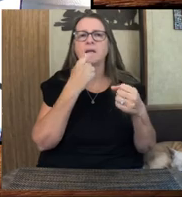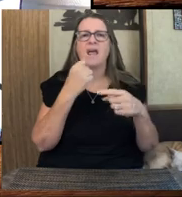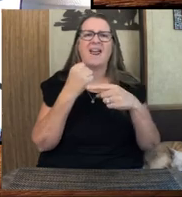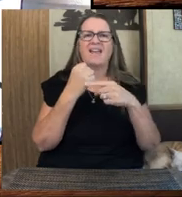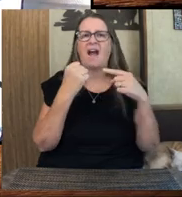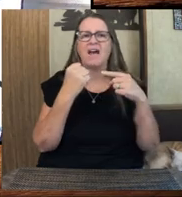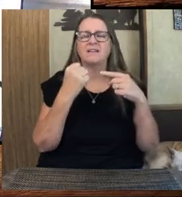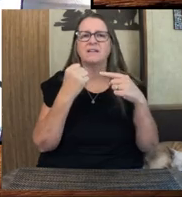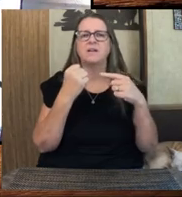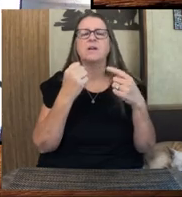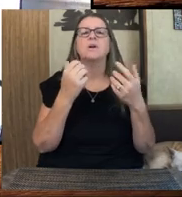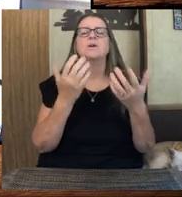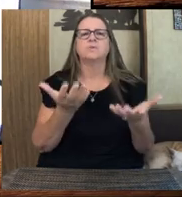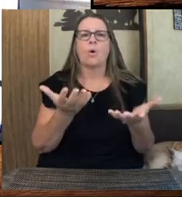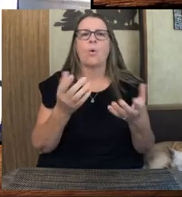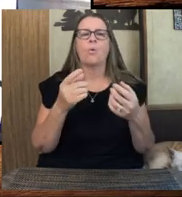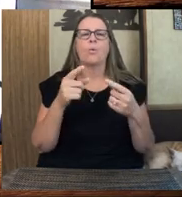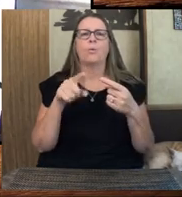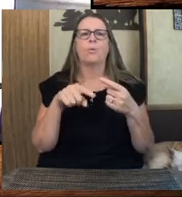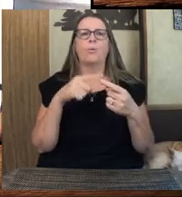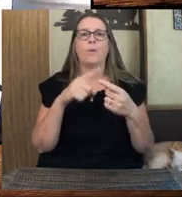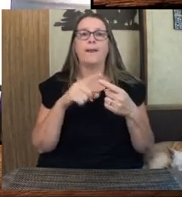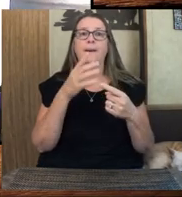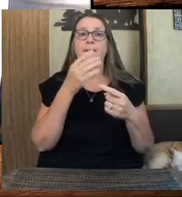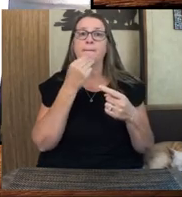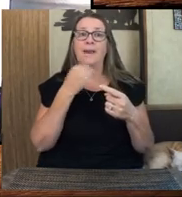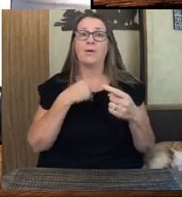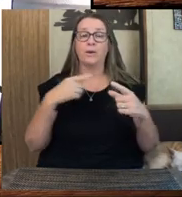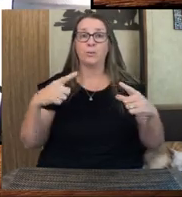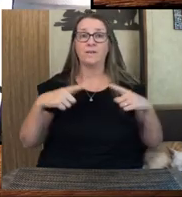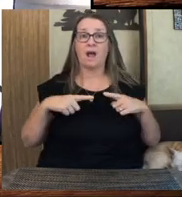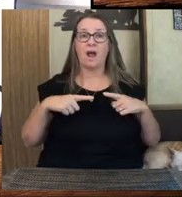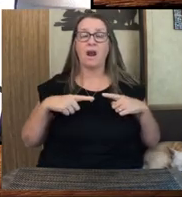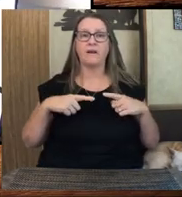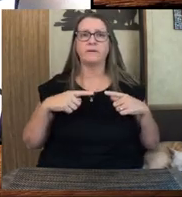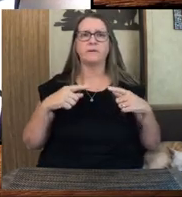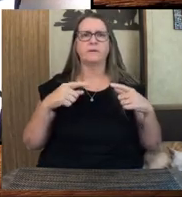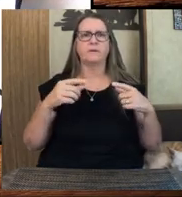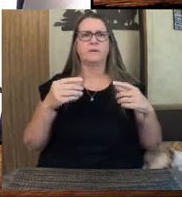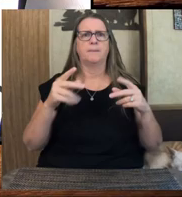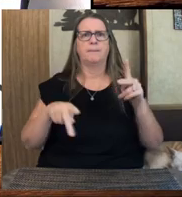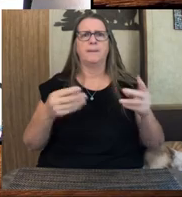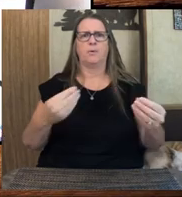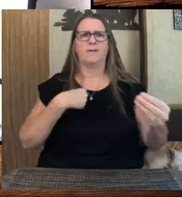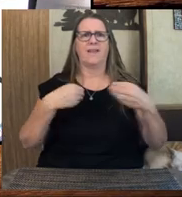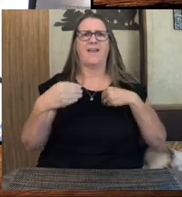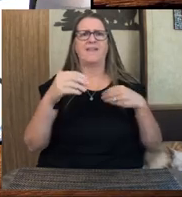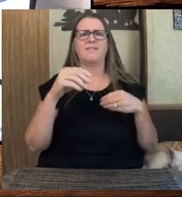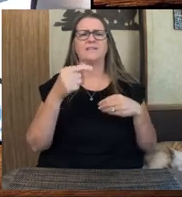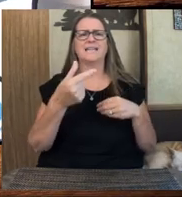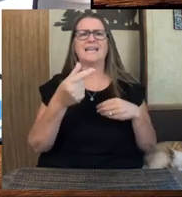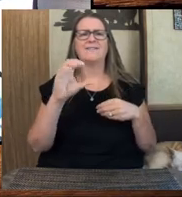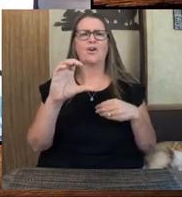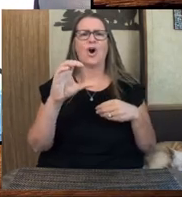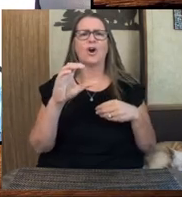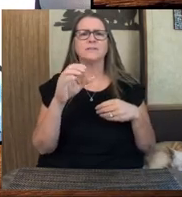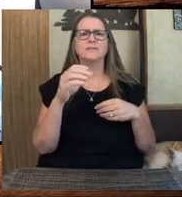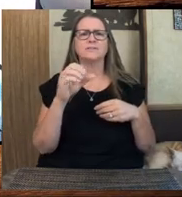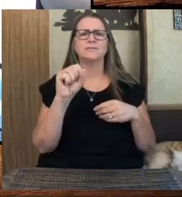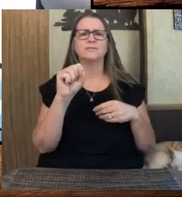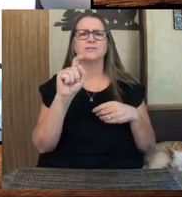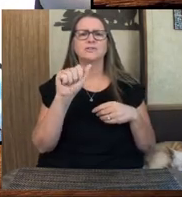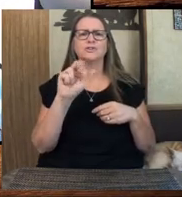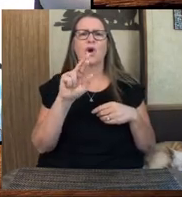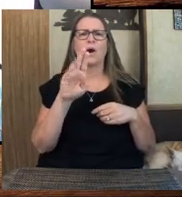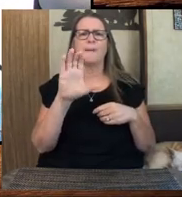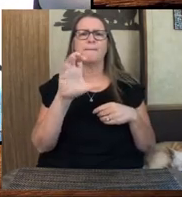hand broke it and I cut my hand. So when Mary retired, we got all kinds of Starbucks gift cards and all